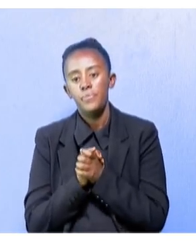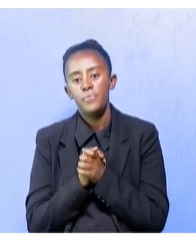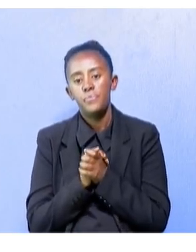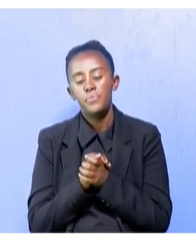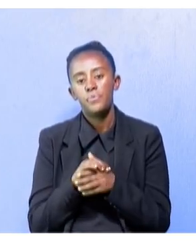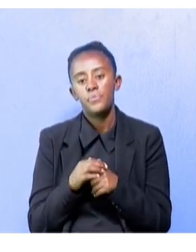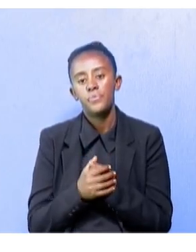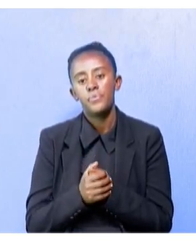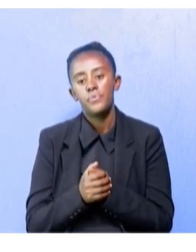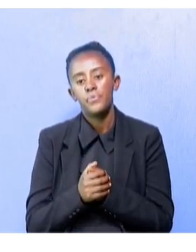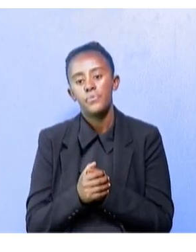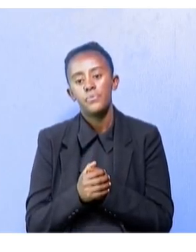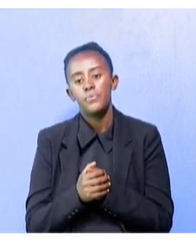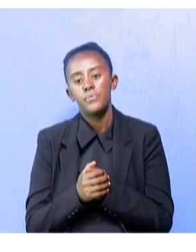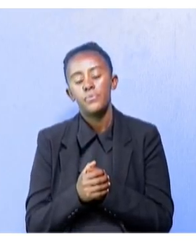Tense.